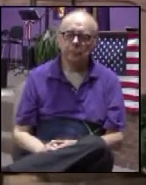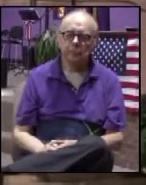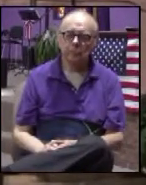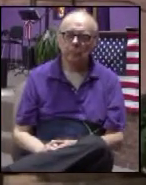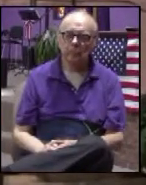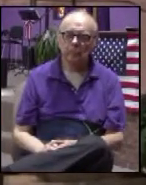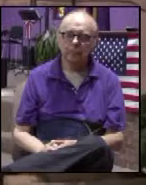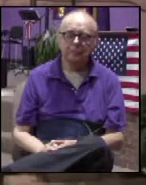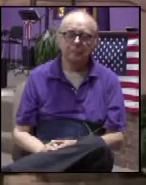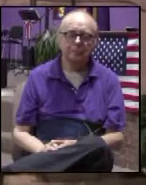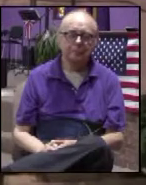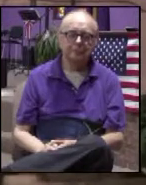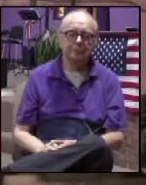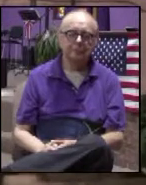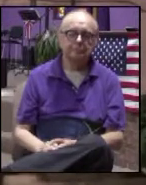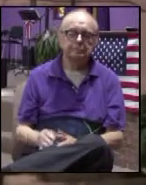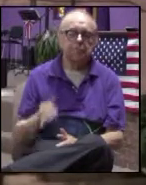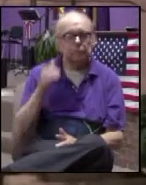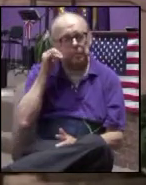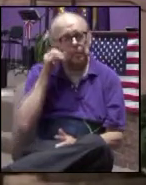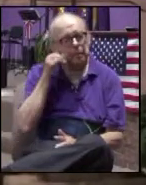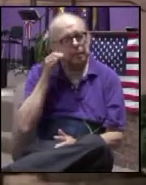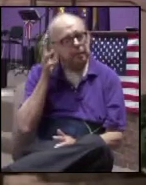That's Jesus calling.